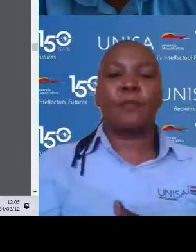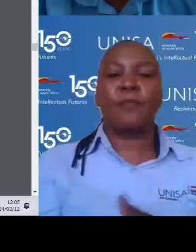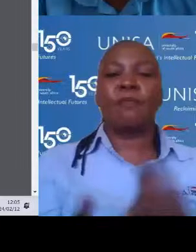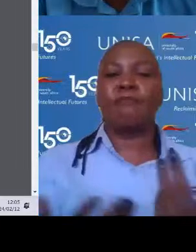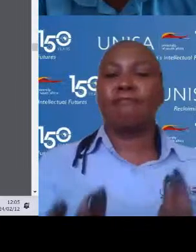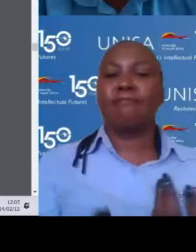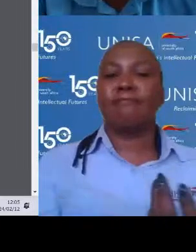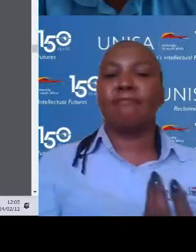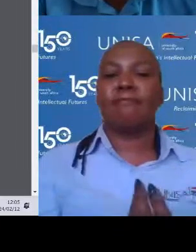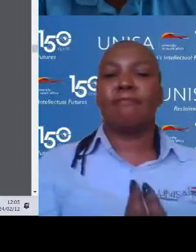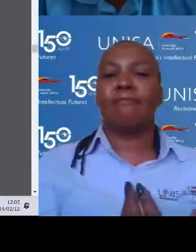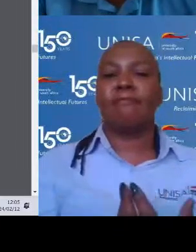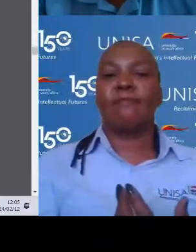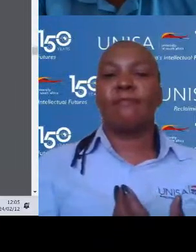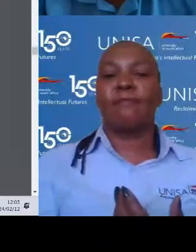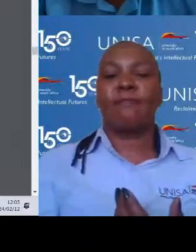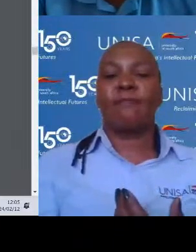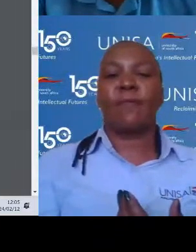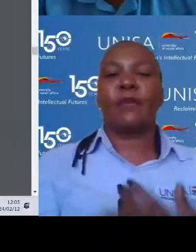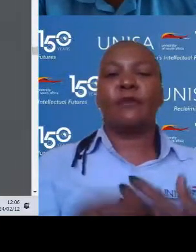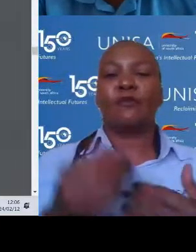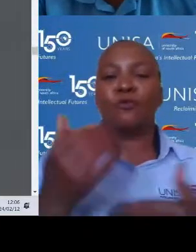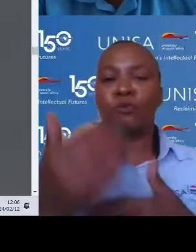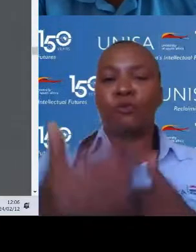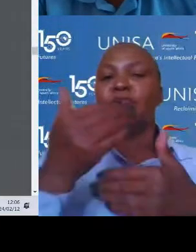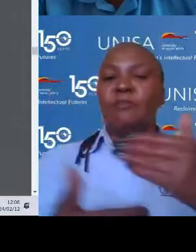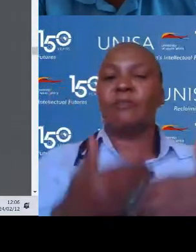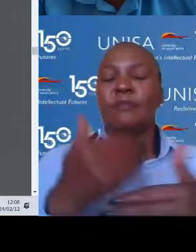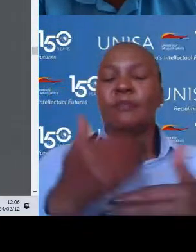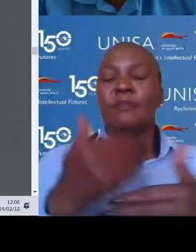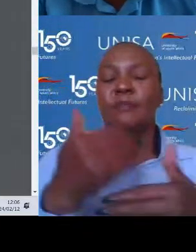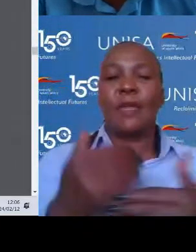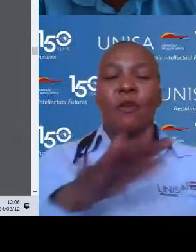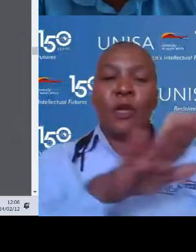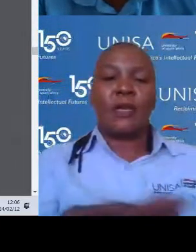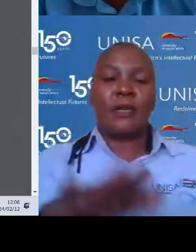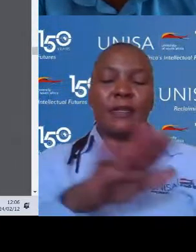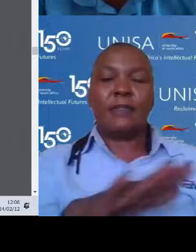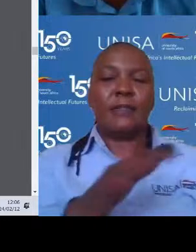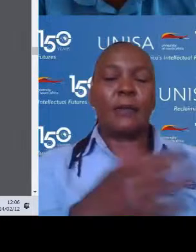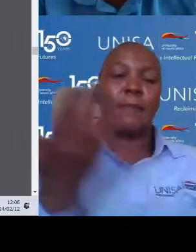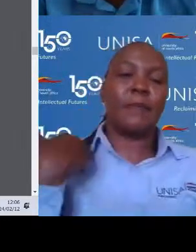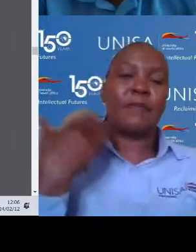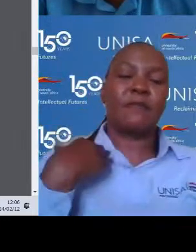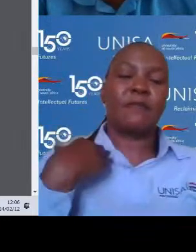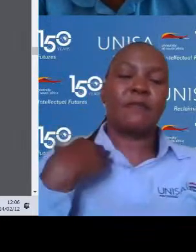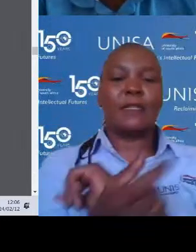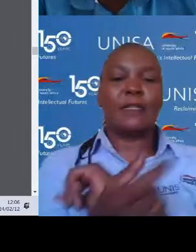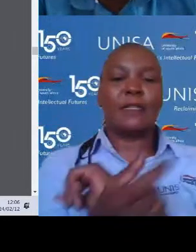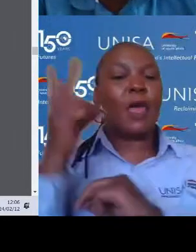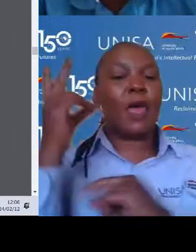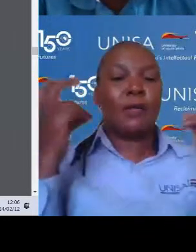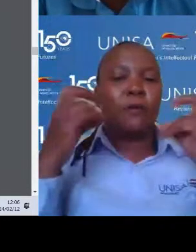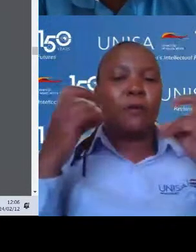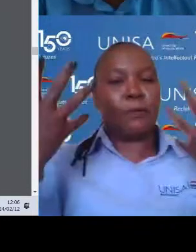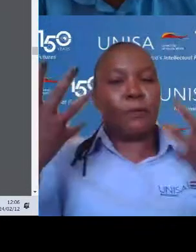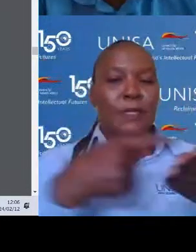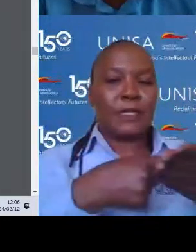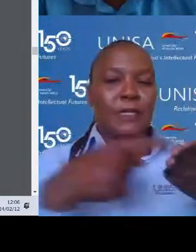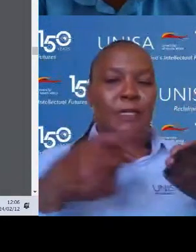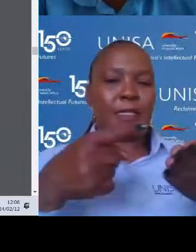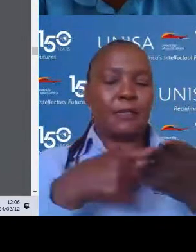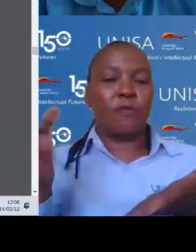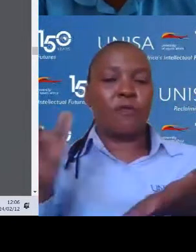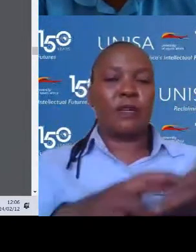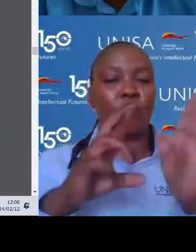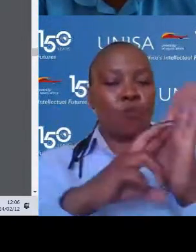So on and on it goes. You earlier in the previous session, you heard about cancellation of registration. The rules are also